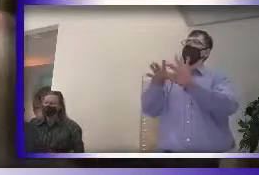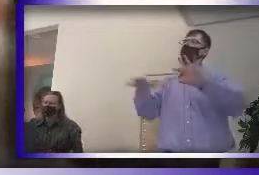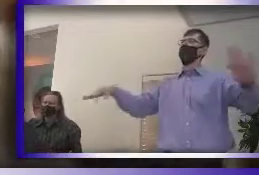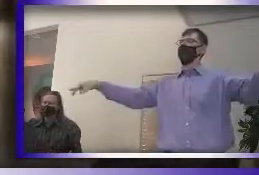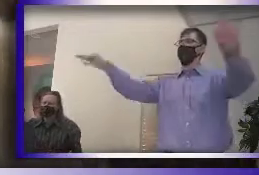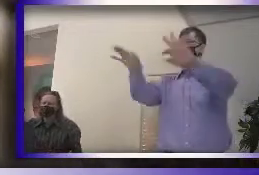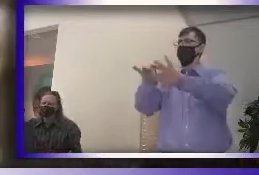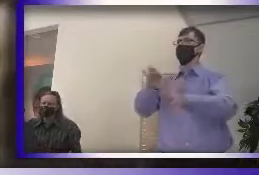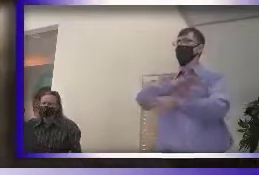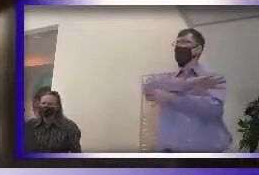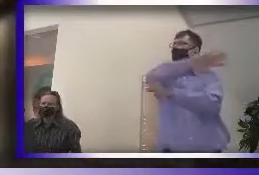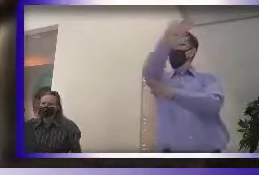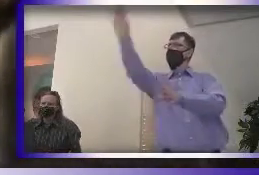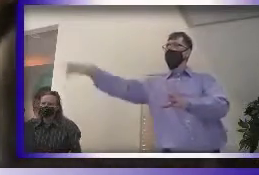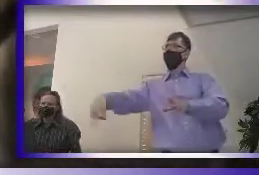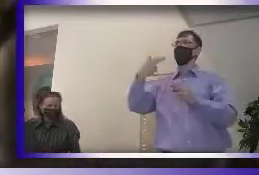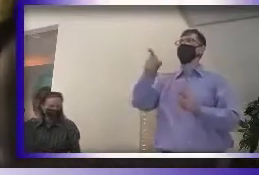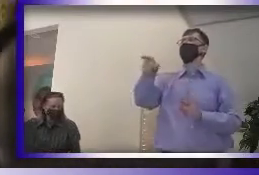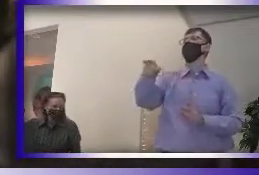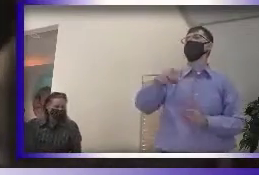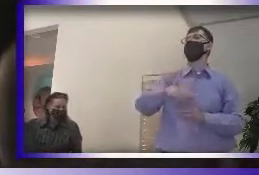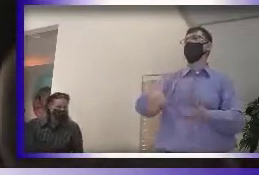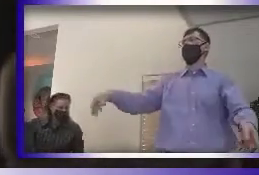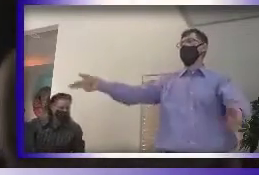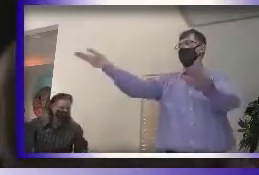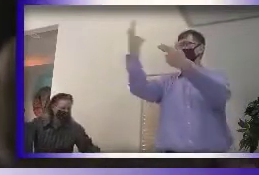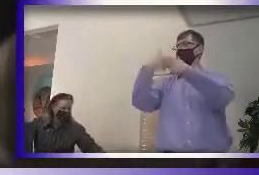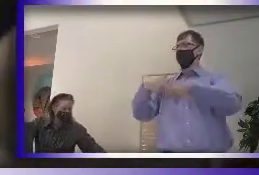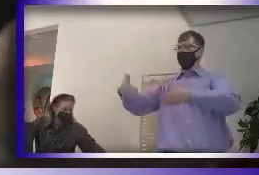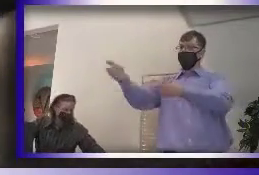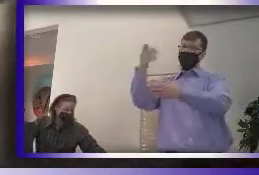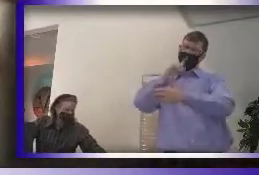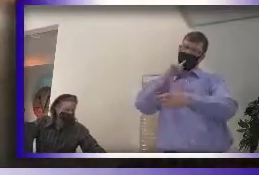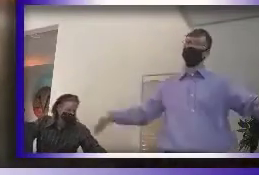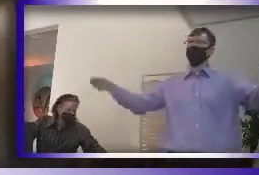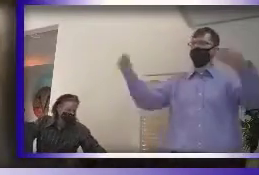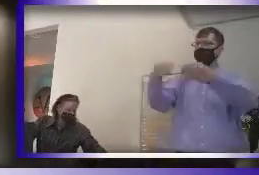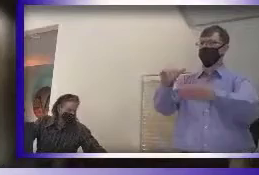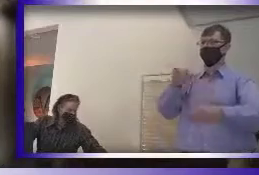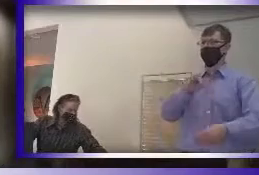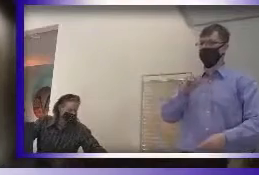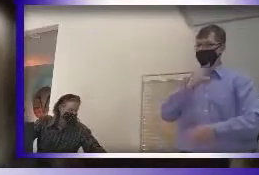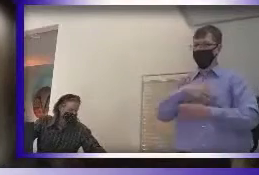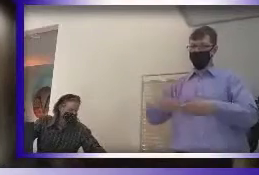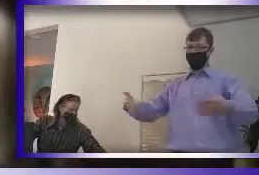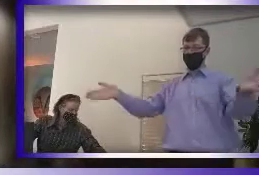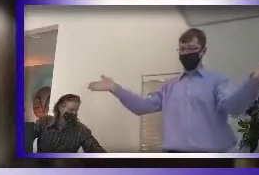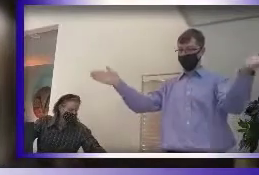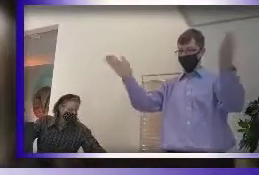your eyes or you soften your gaze, great. If it means you just get comfortable in your chair, fantastic.